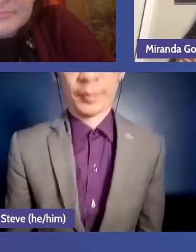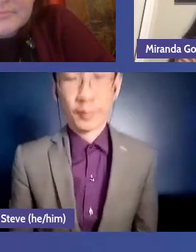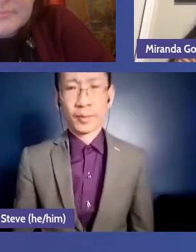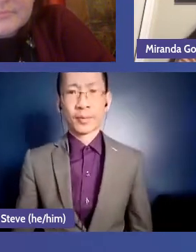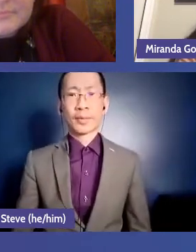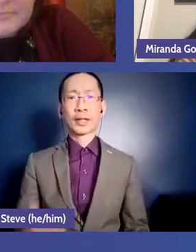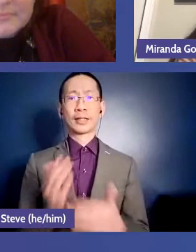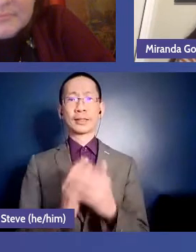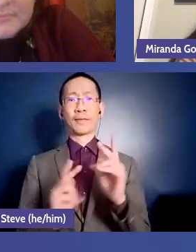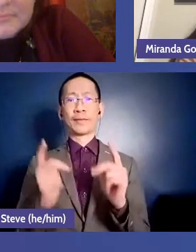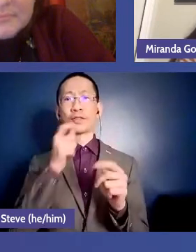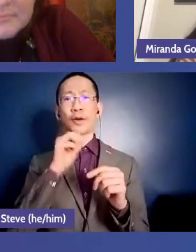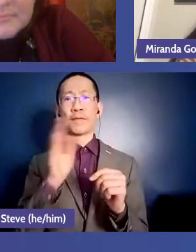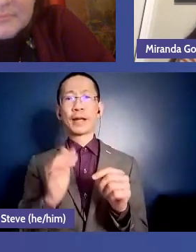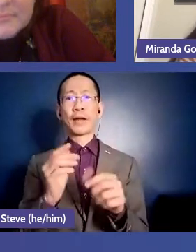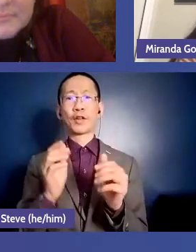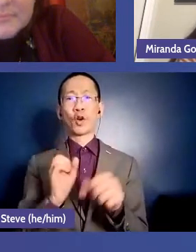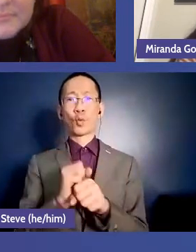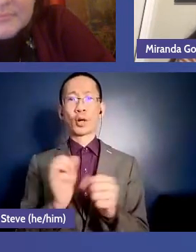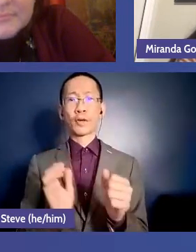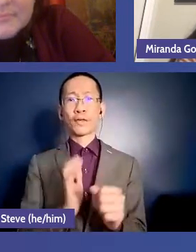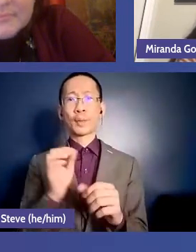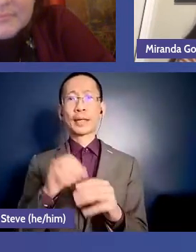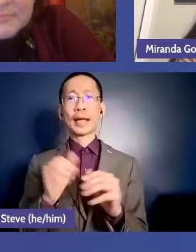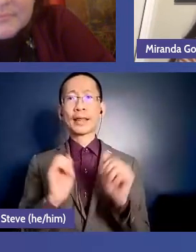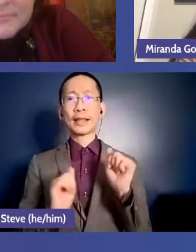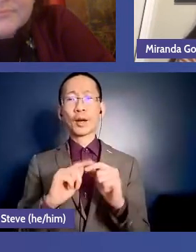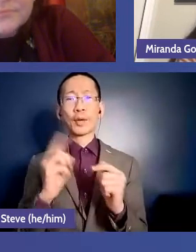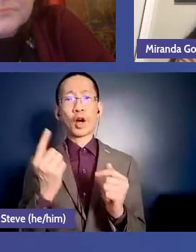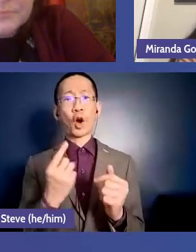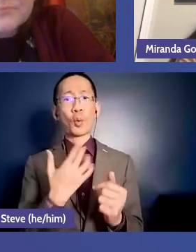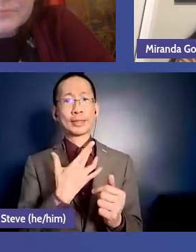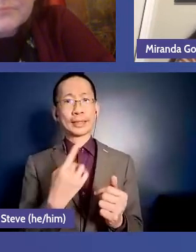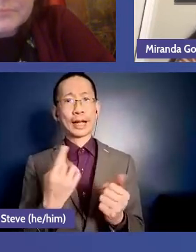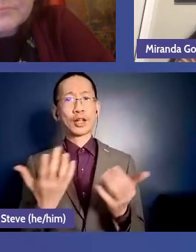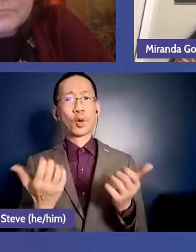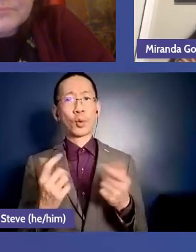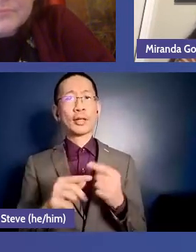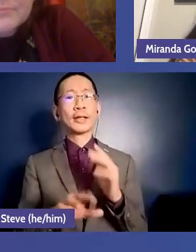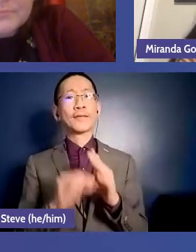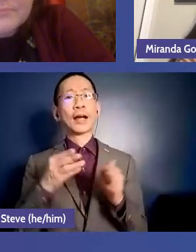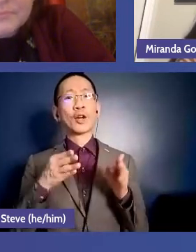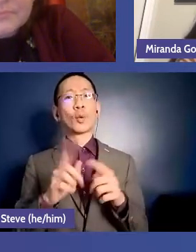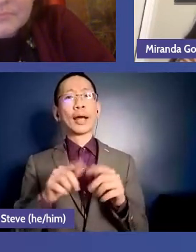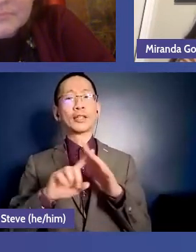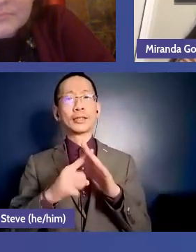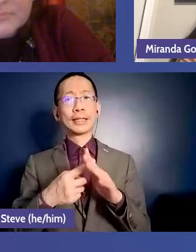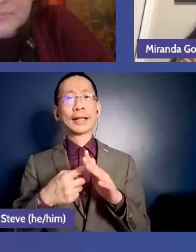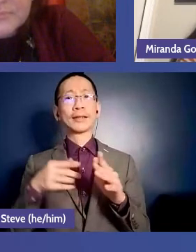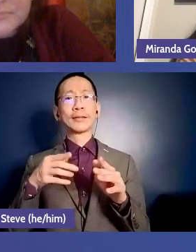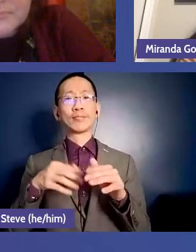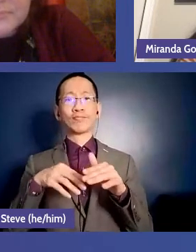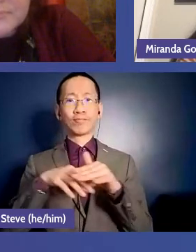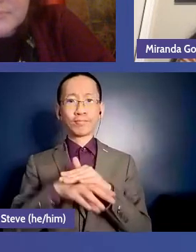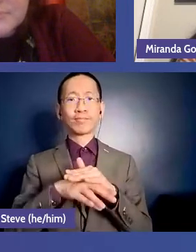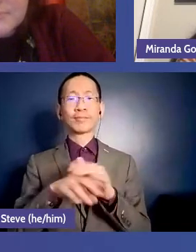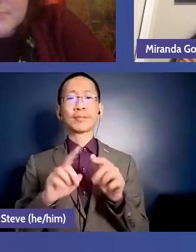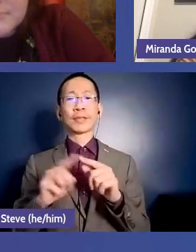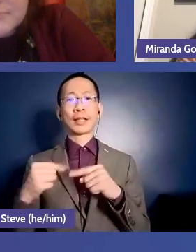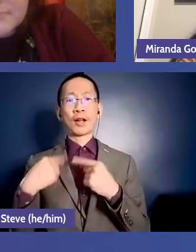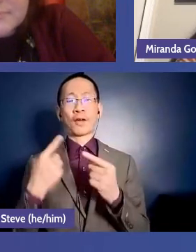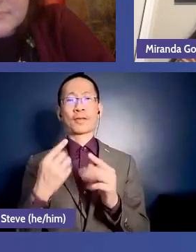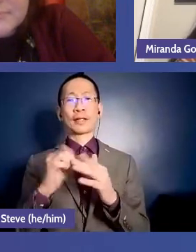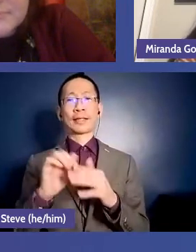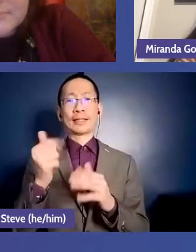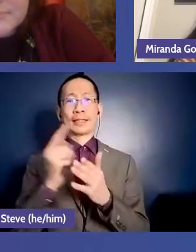worked formally in the theater but have always been fans of it and have wanted to find a way to get their foot in the door. And over the course of the